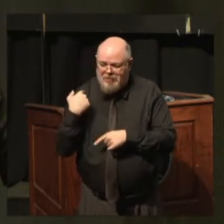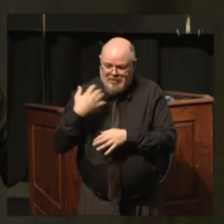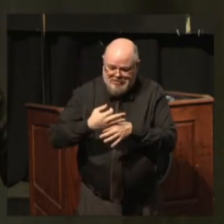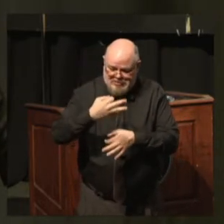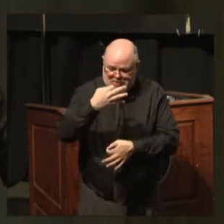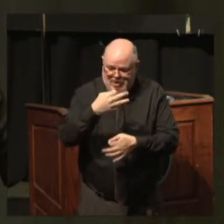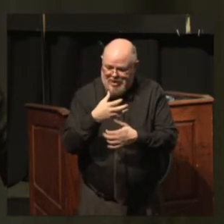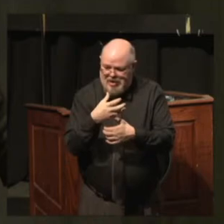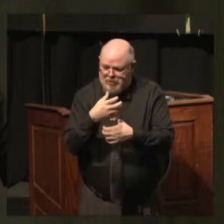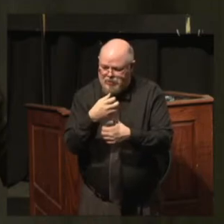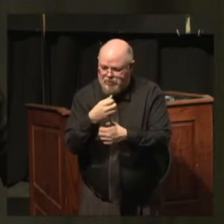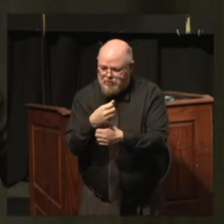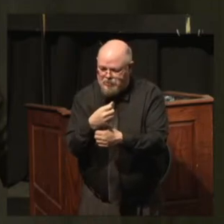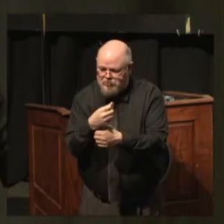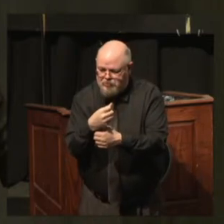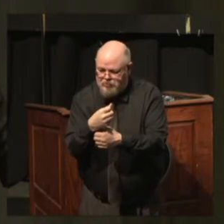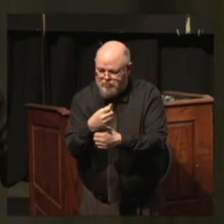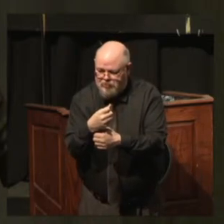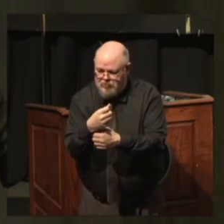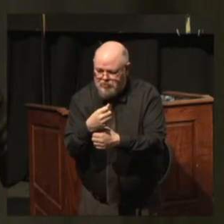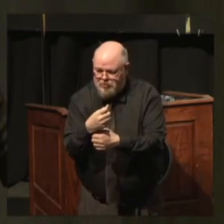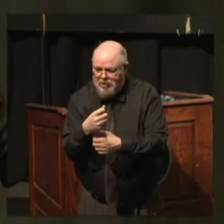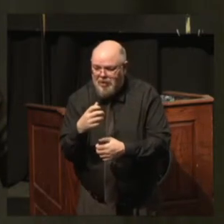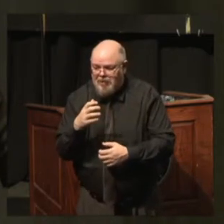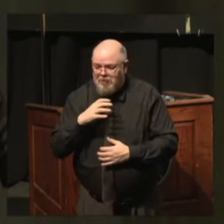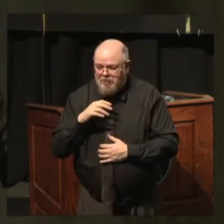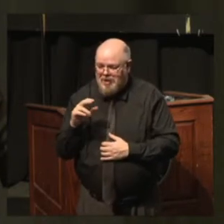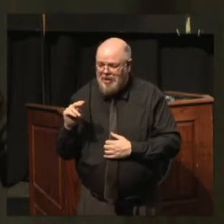me impressive.